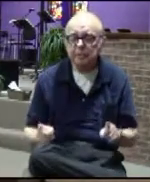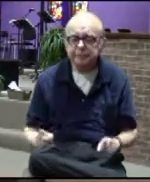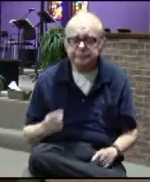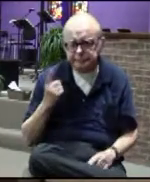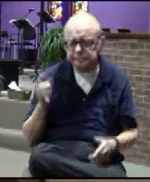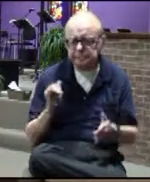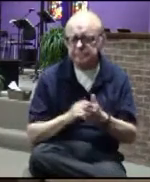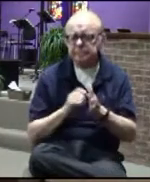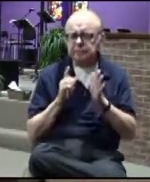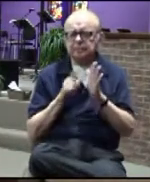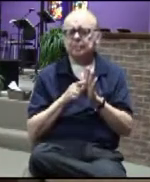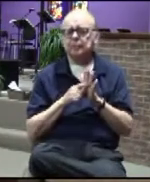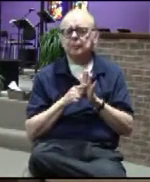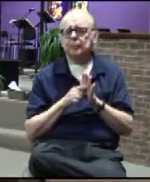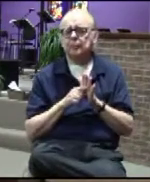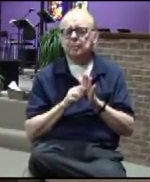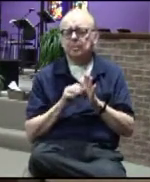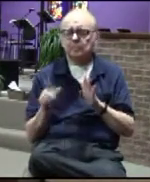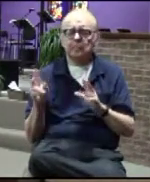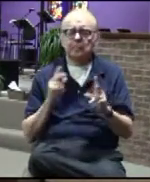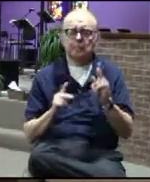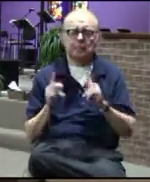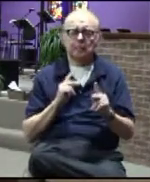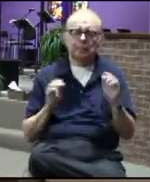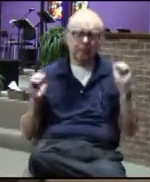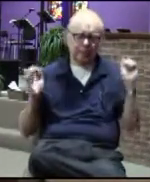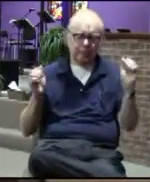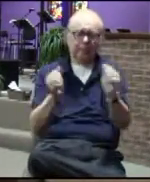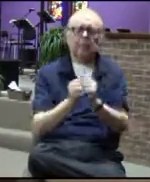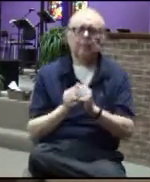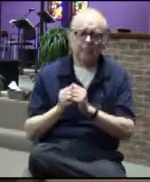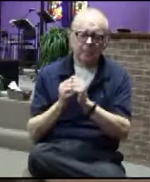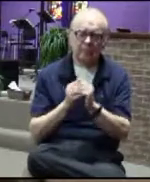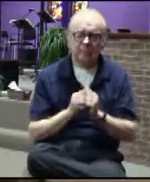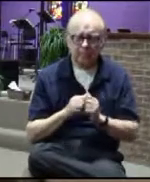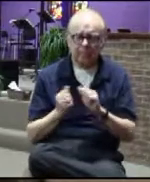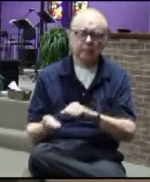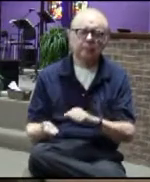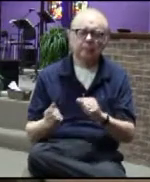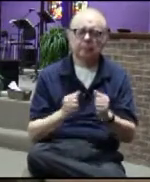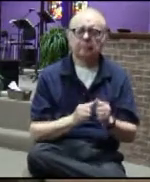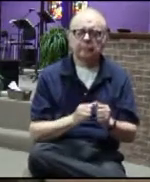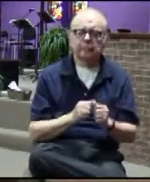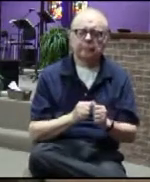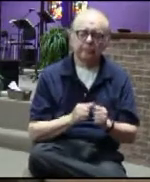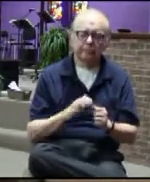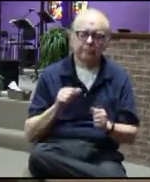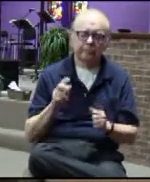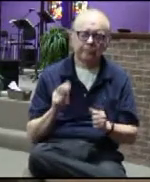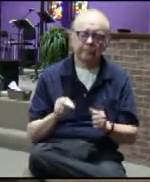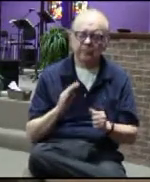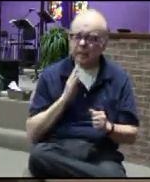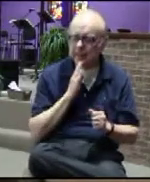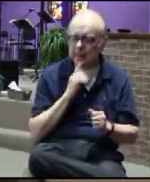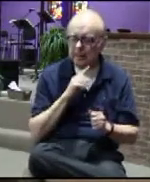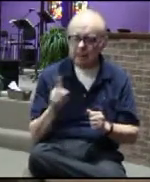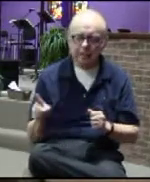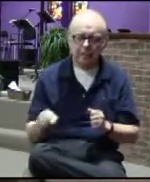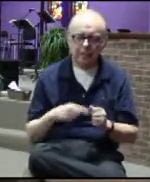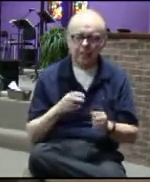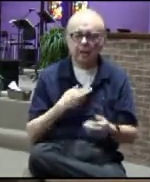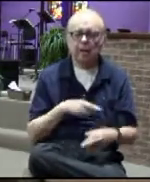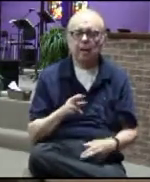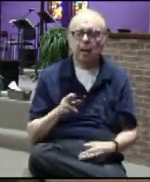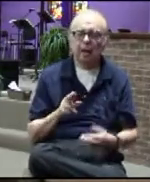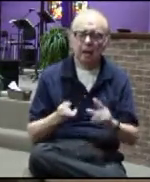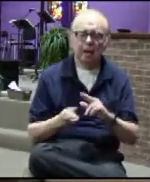think about it for a minute all of these people are gathered around to be baptized and John's talking to them about repentance